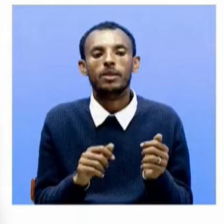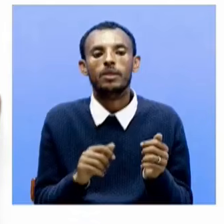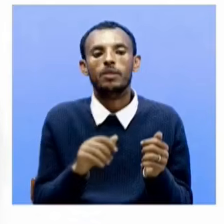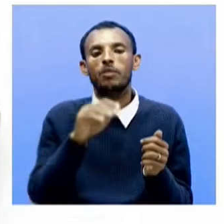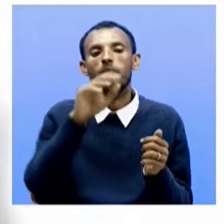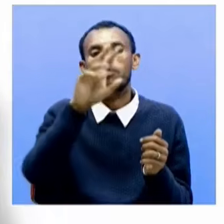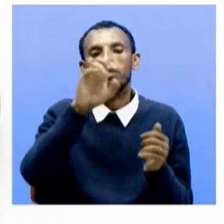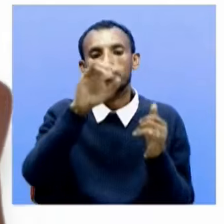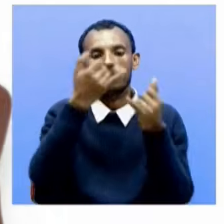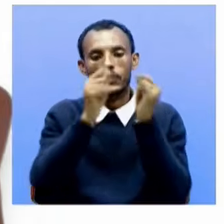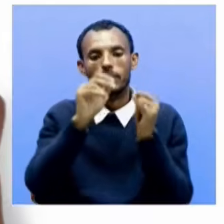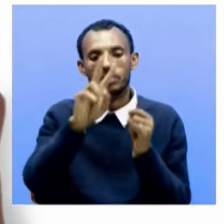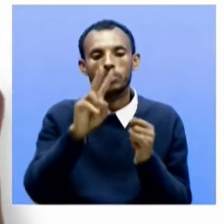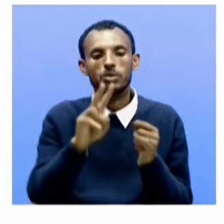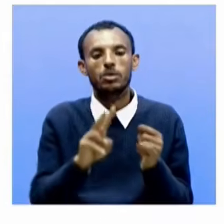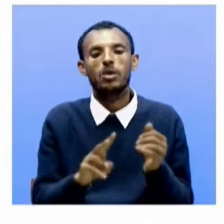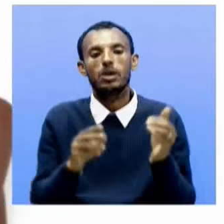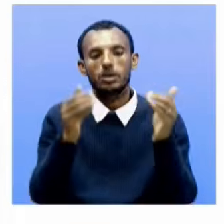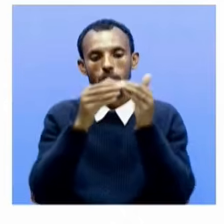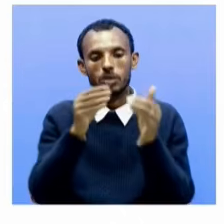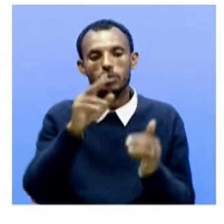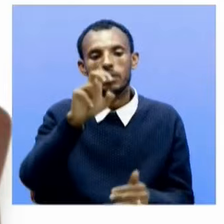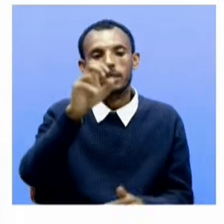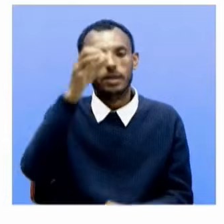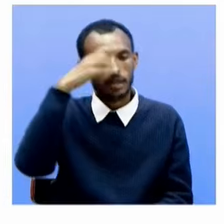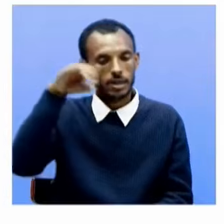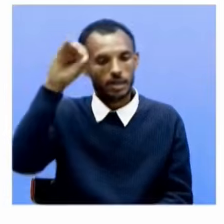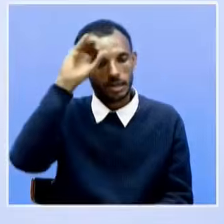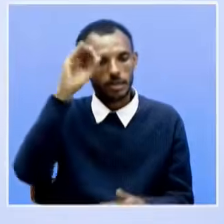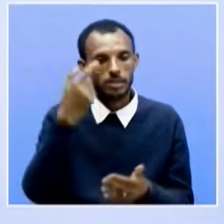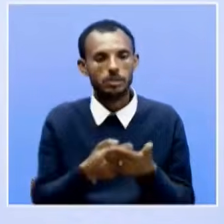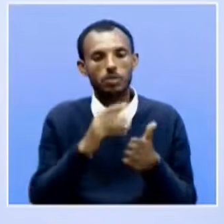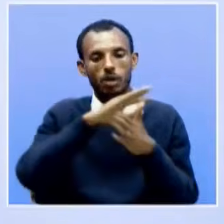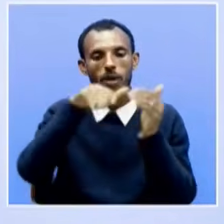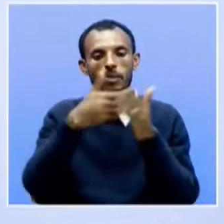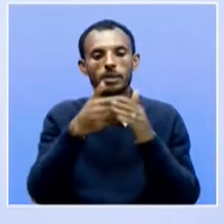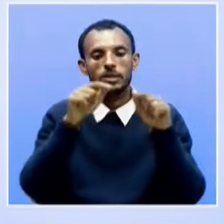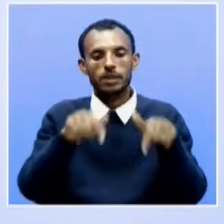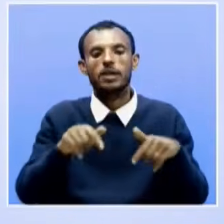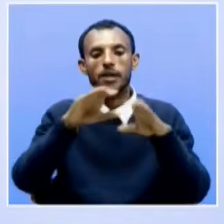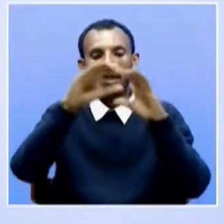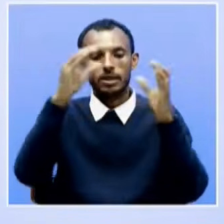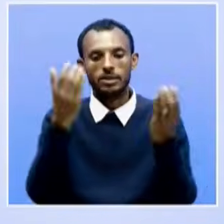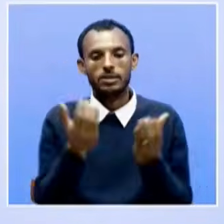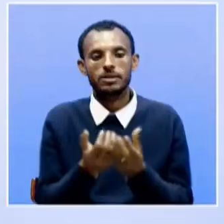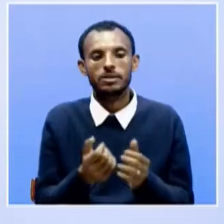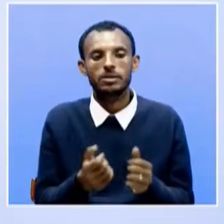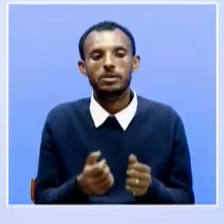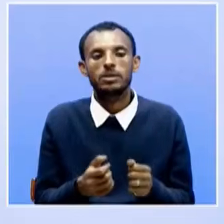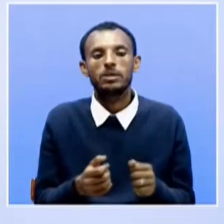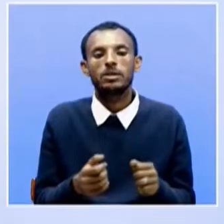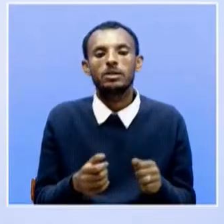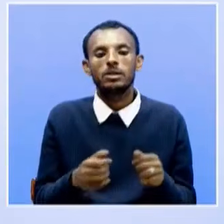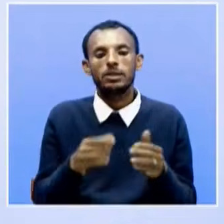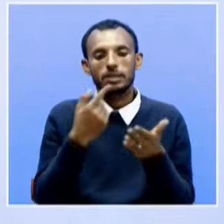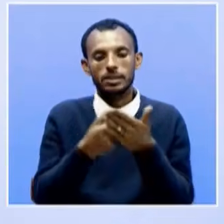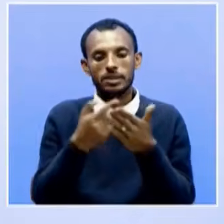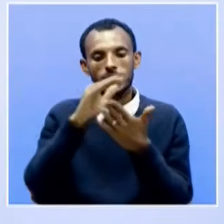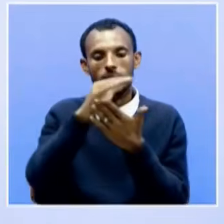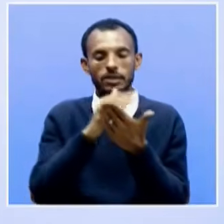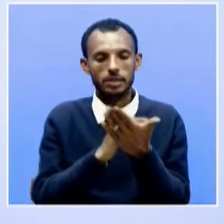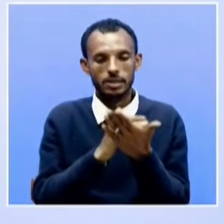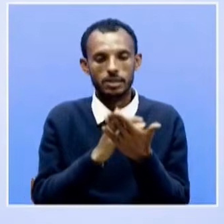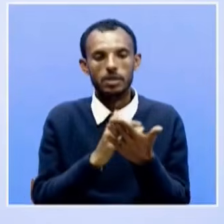40 over 2 or 20 degree. Okay? This is all about this problem. So in this